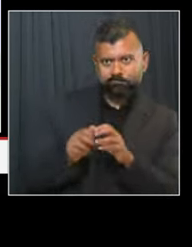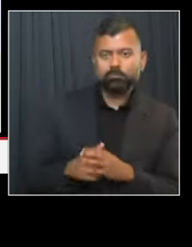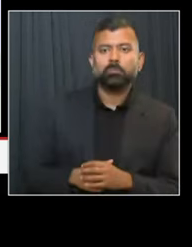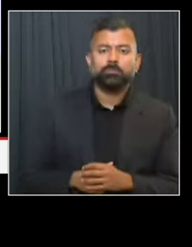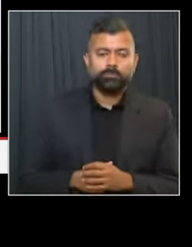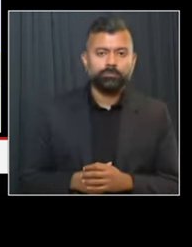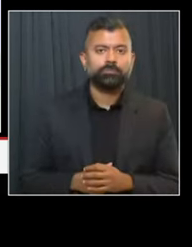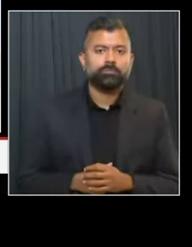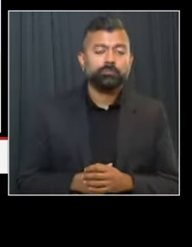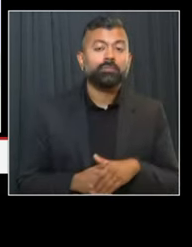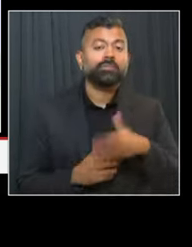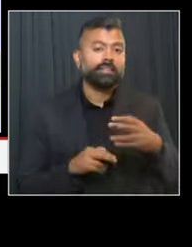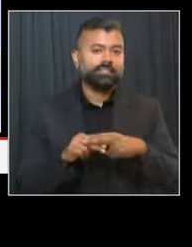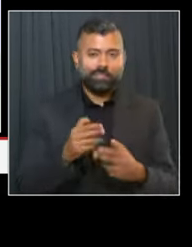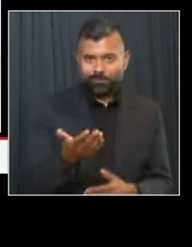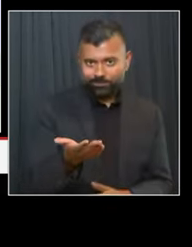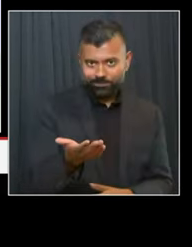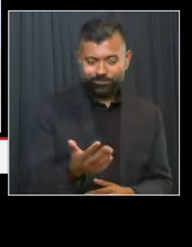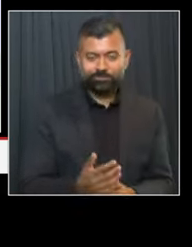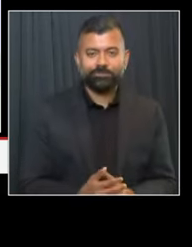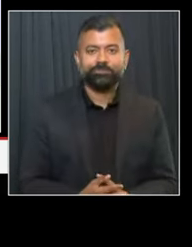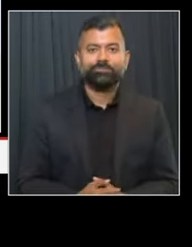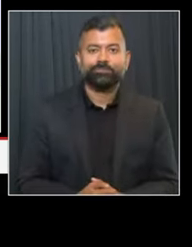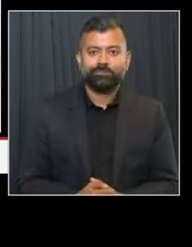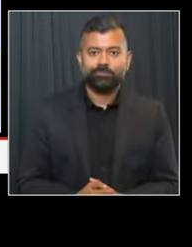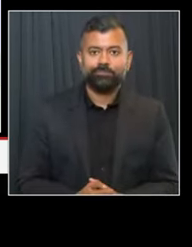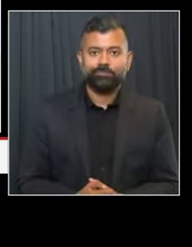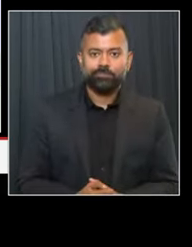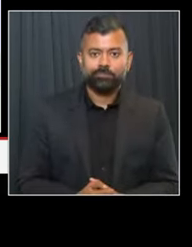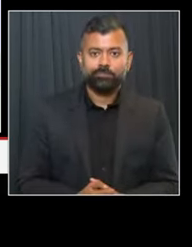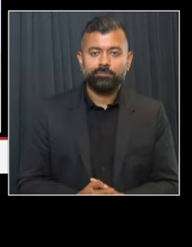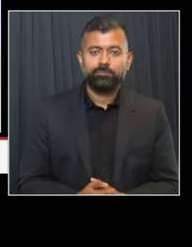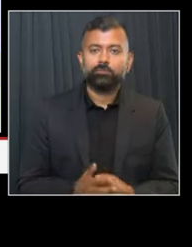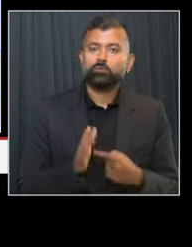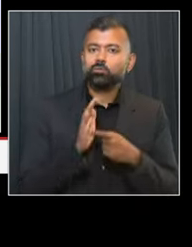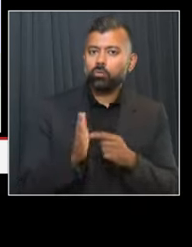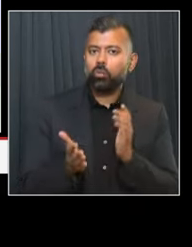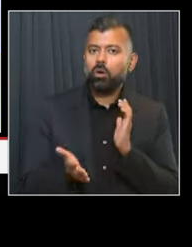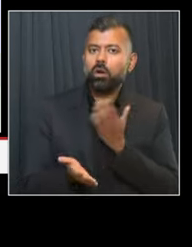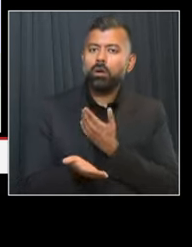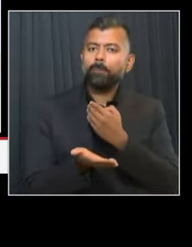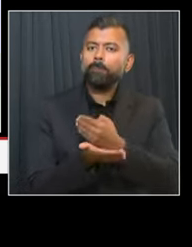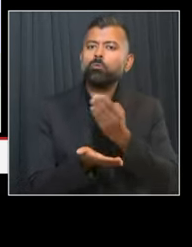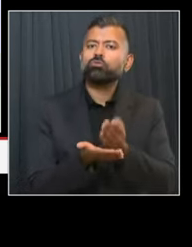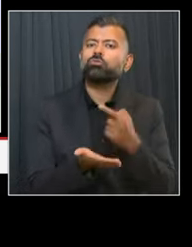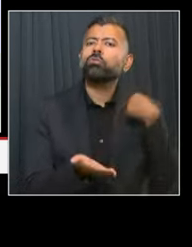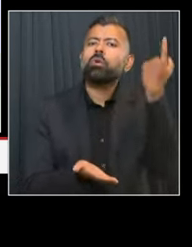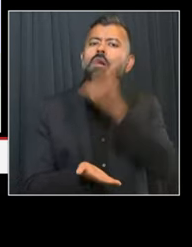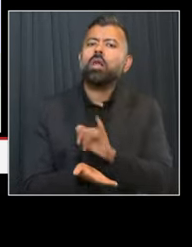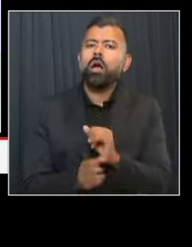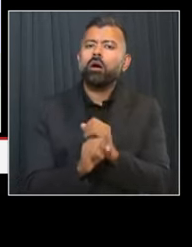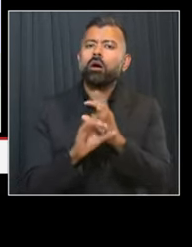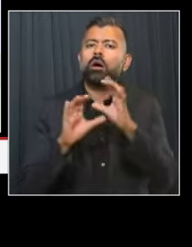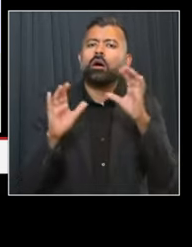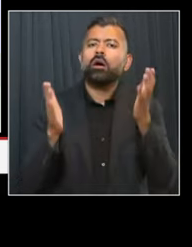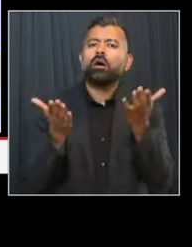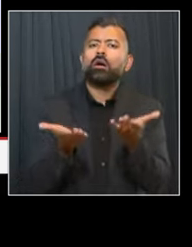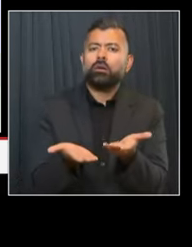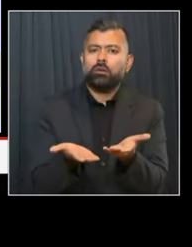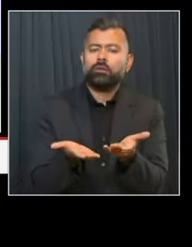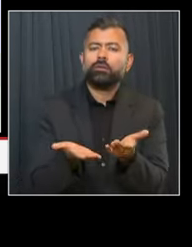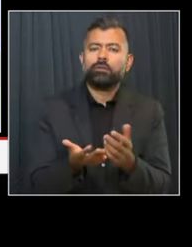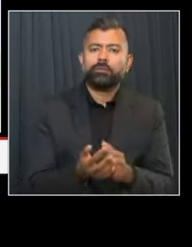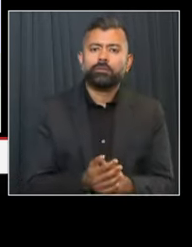$10 billion over the 6-year CIP. The largest share of our capital budget continues to be invested in